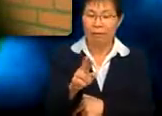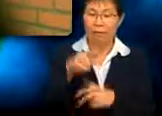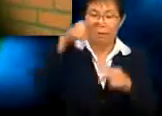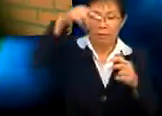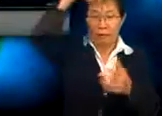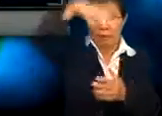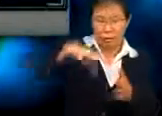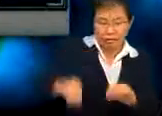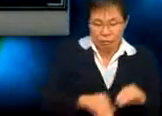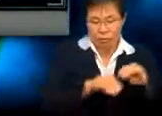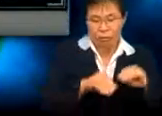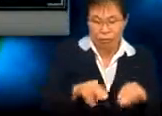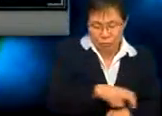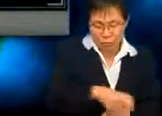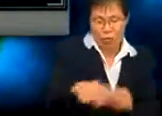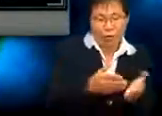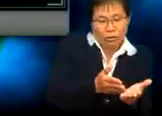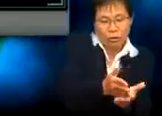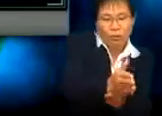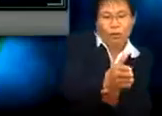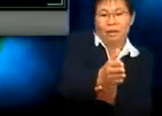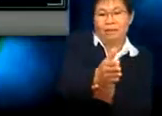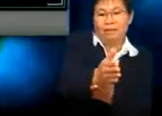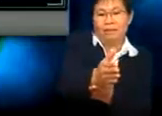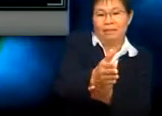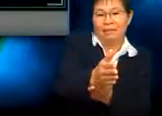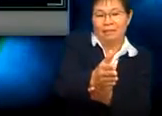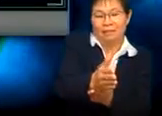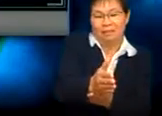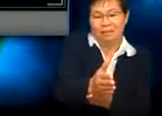light travels in a straight line.